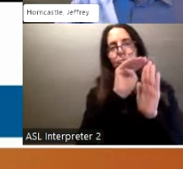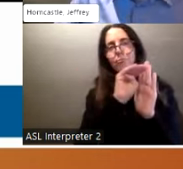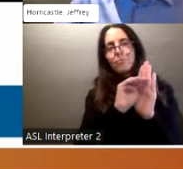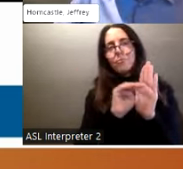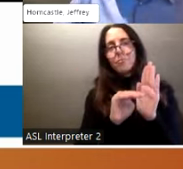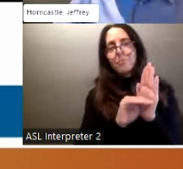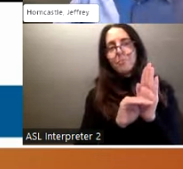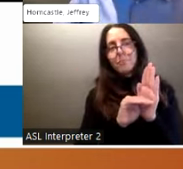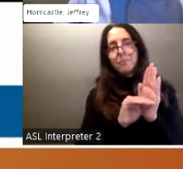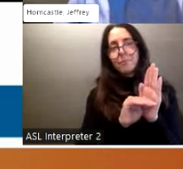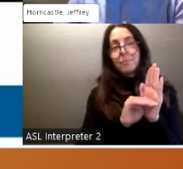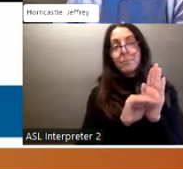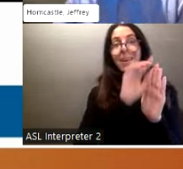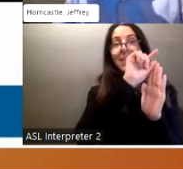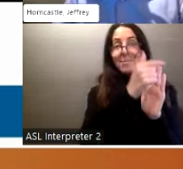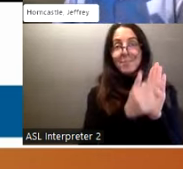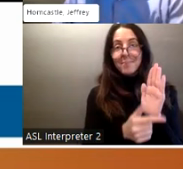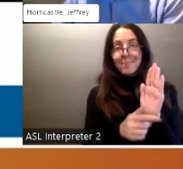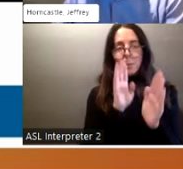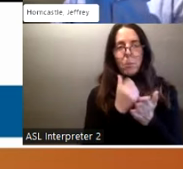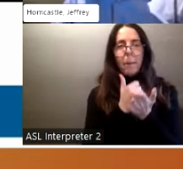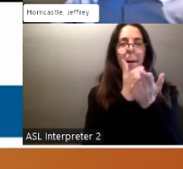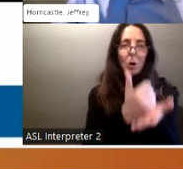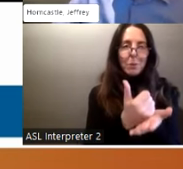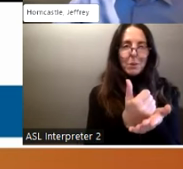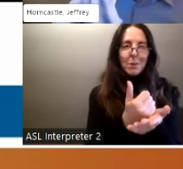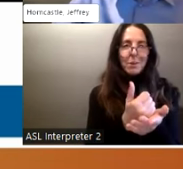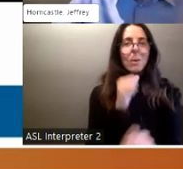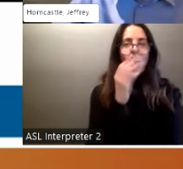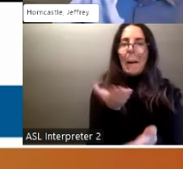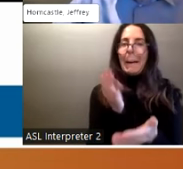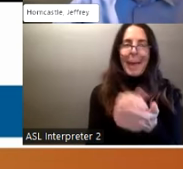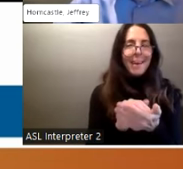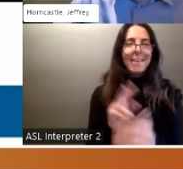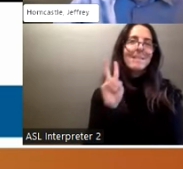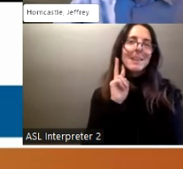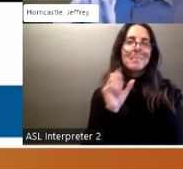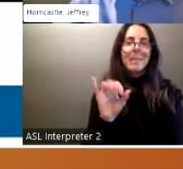If you follow those steps, then you'll prevent yourself from being a victim of identity fraud.